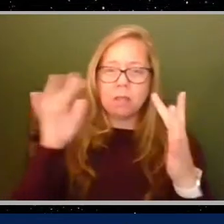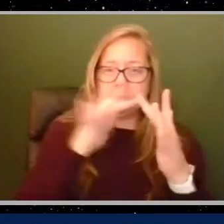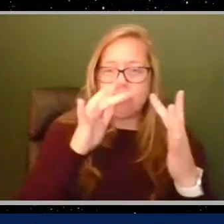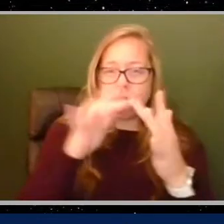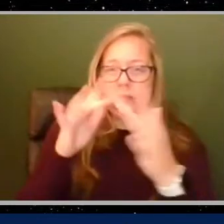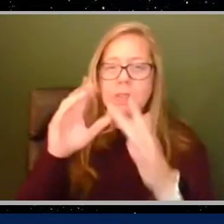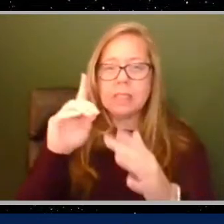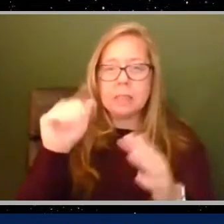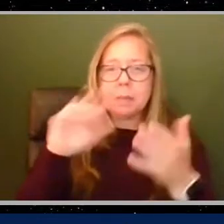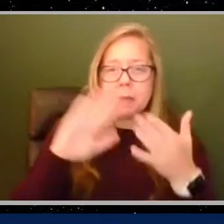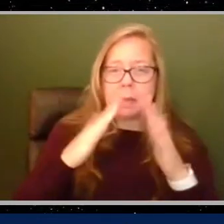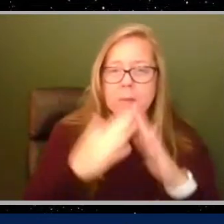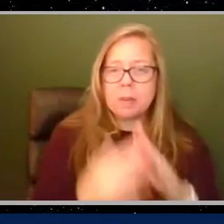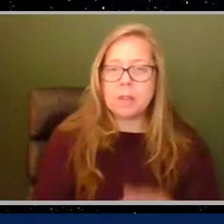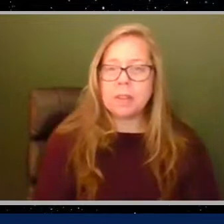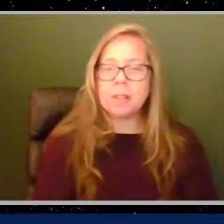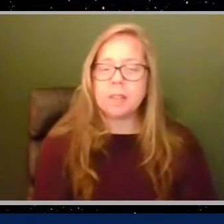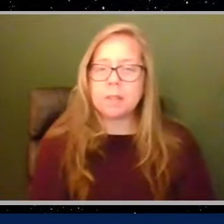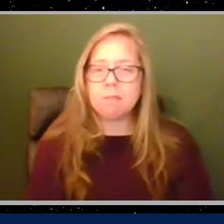that way?